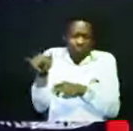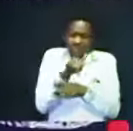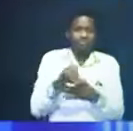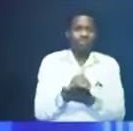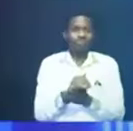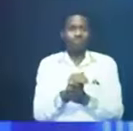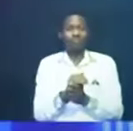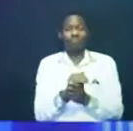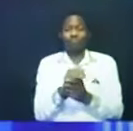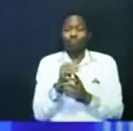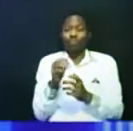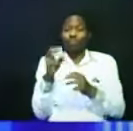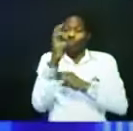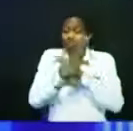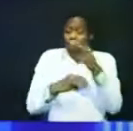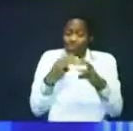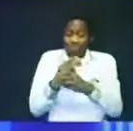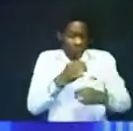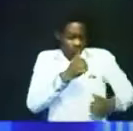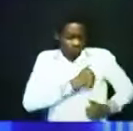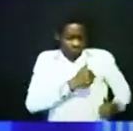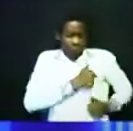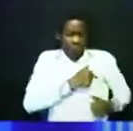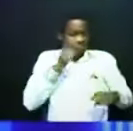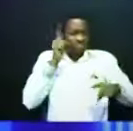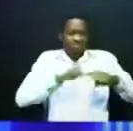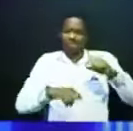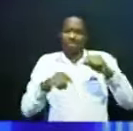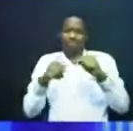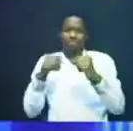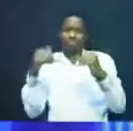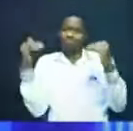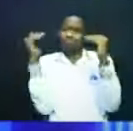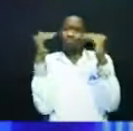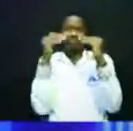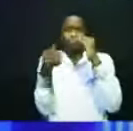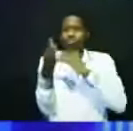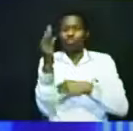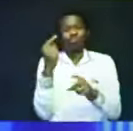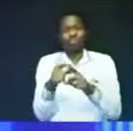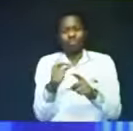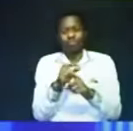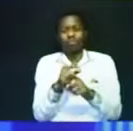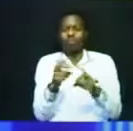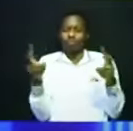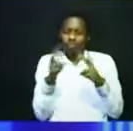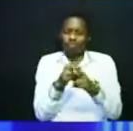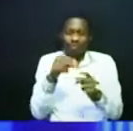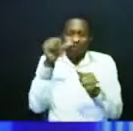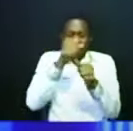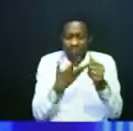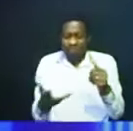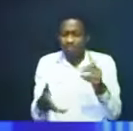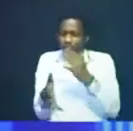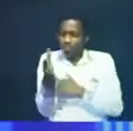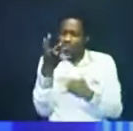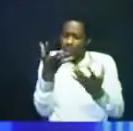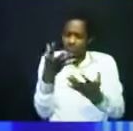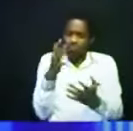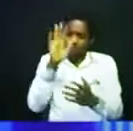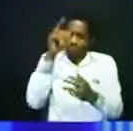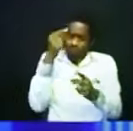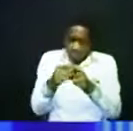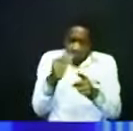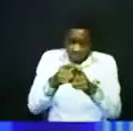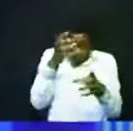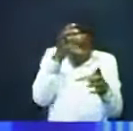And it will accomplish the intended purpose. See, the